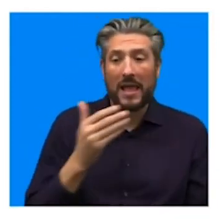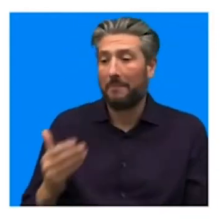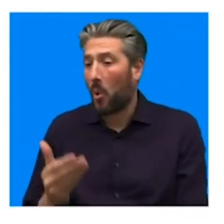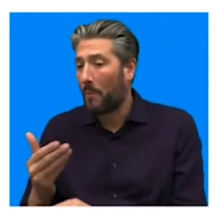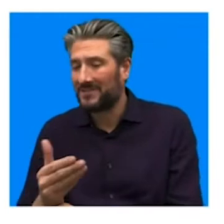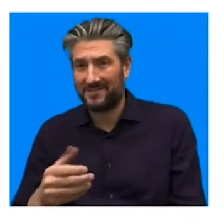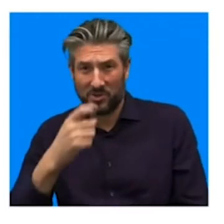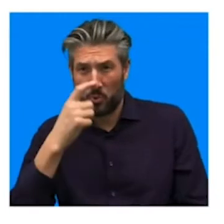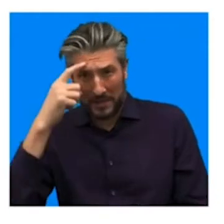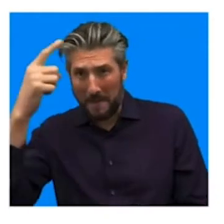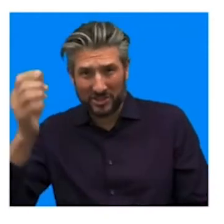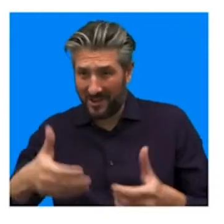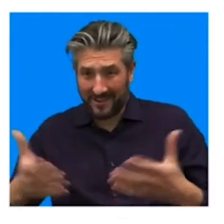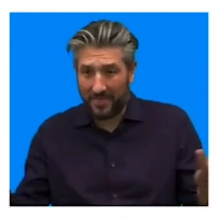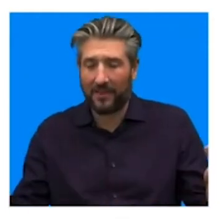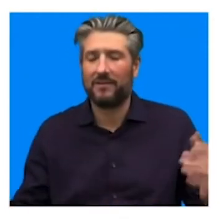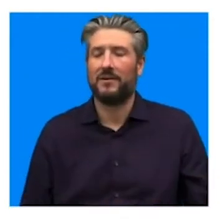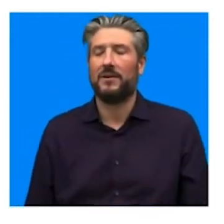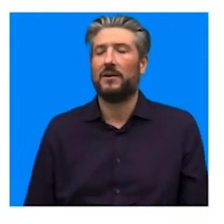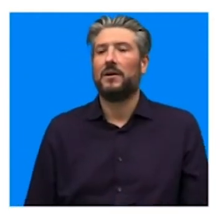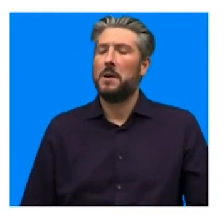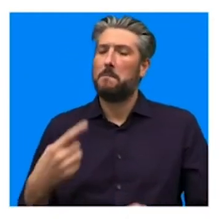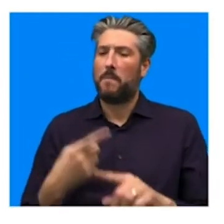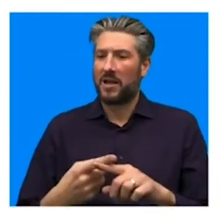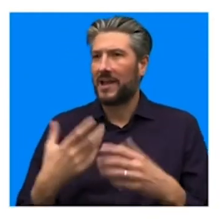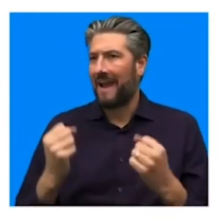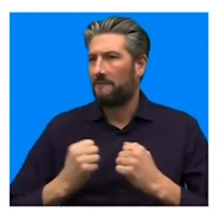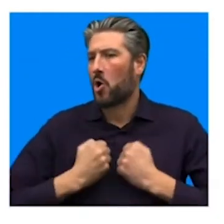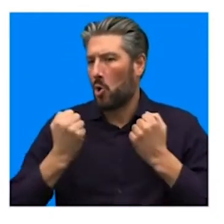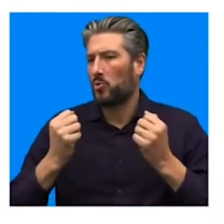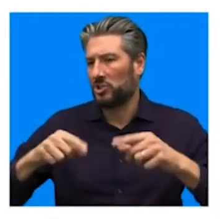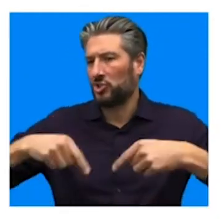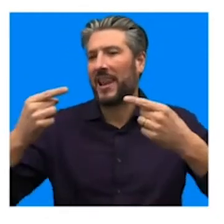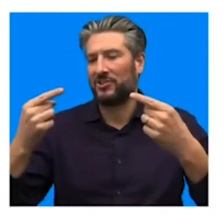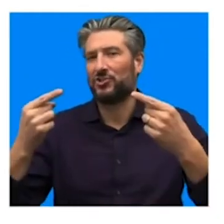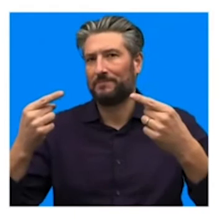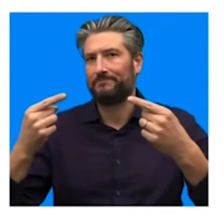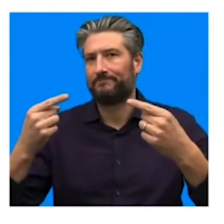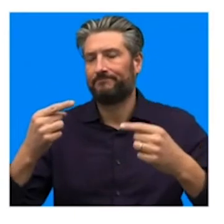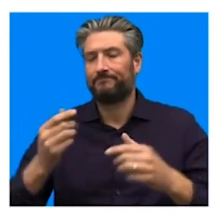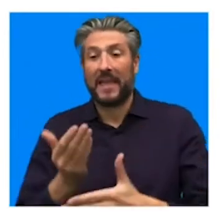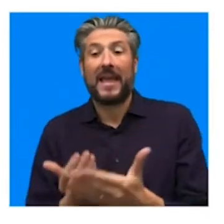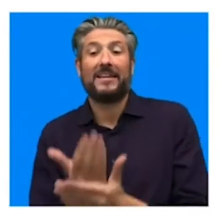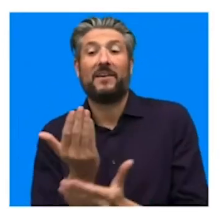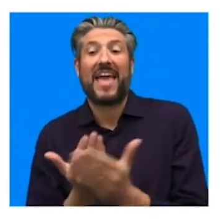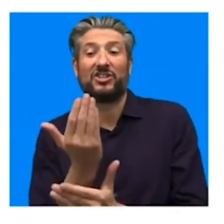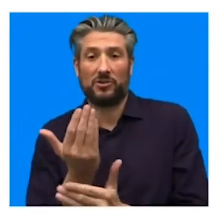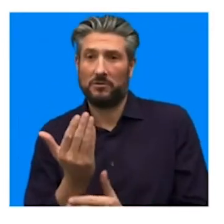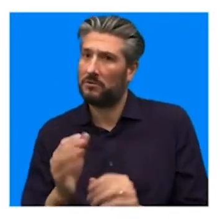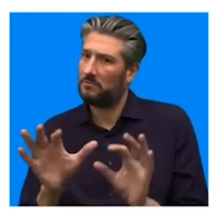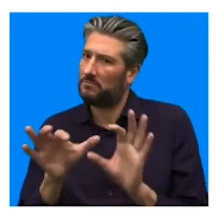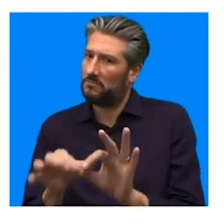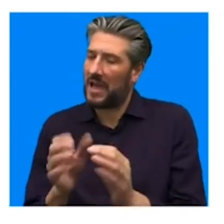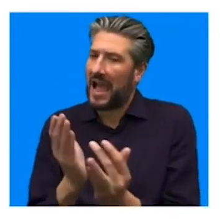imagine. We also have a unique set of challenges. So when you think about innovation, I think the next place to be when it comes to accessibility